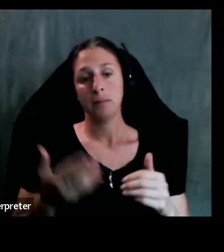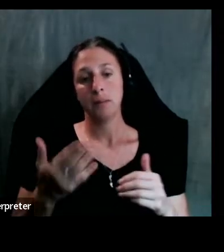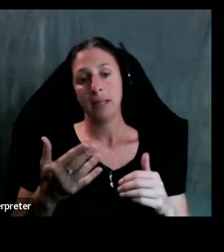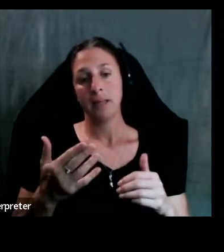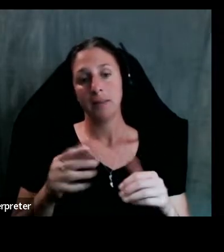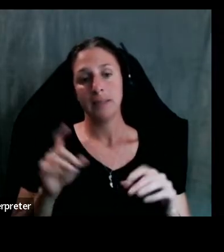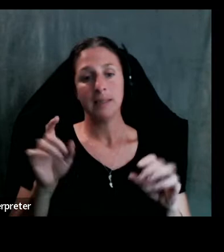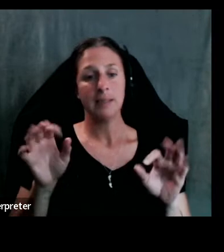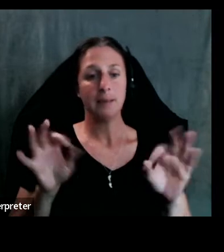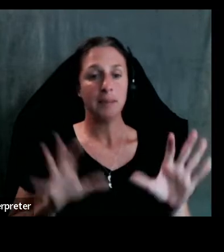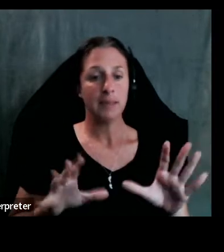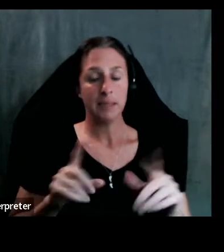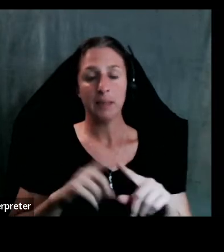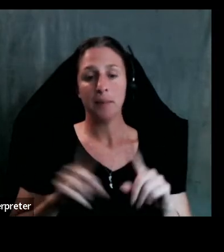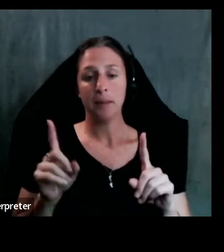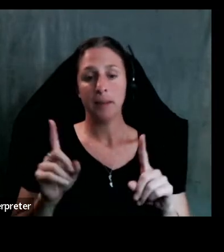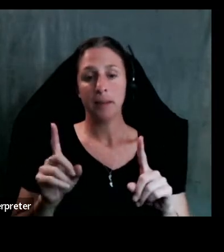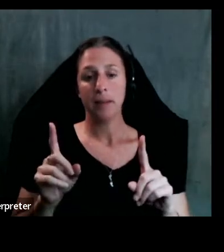but